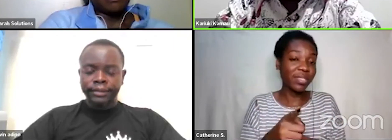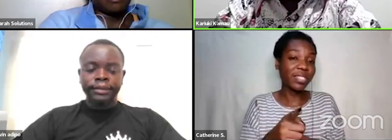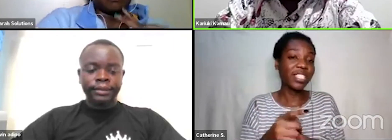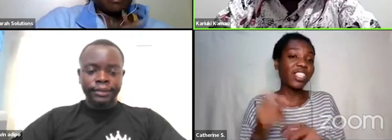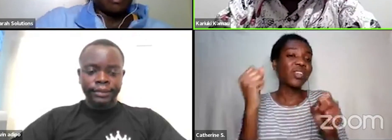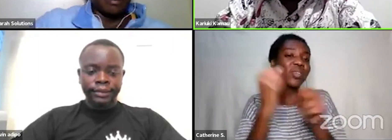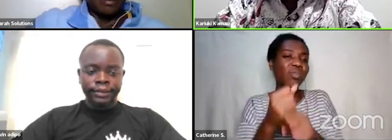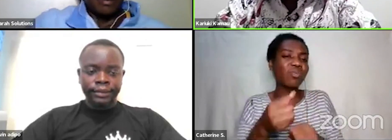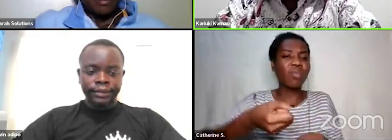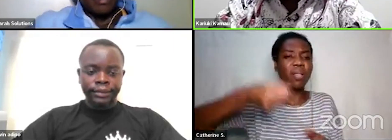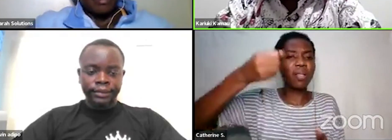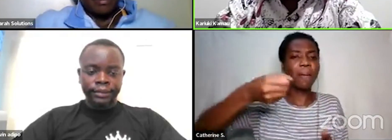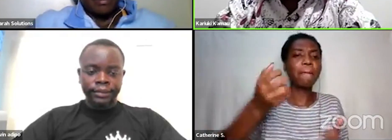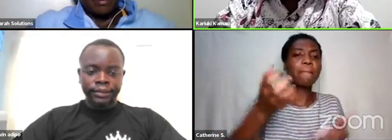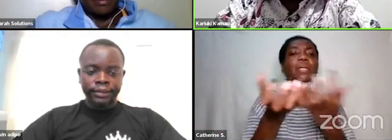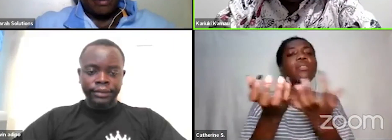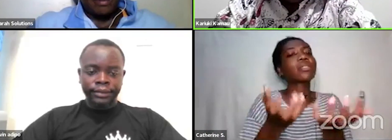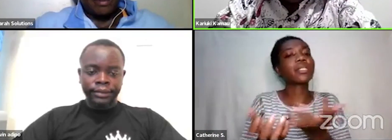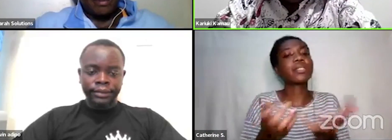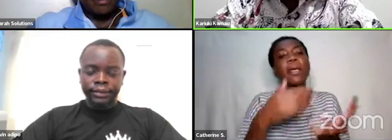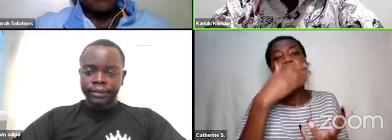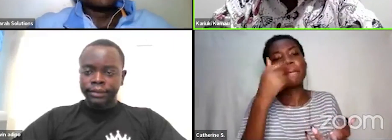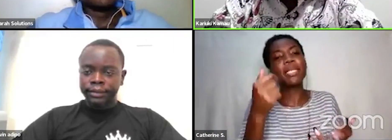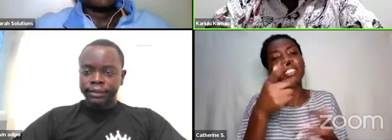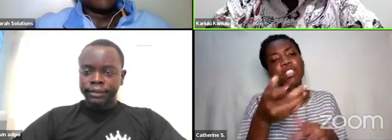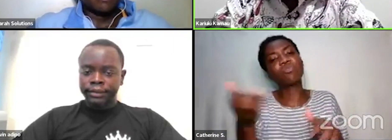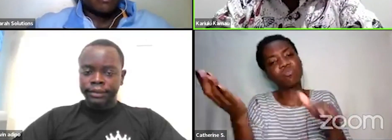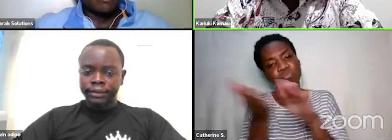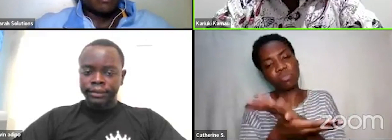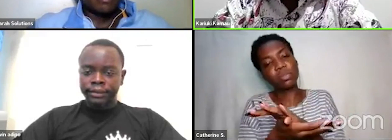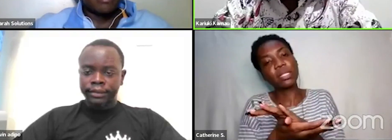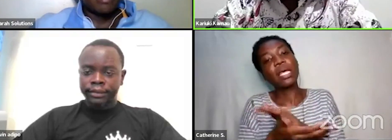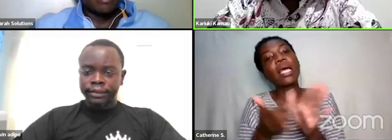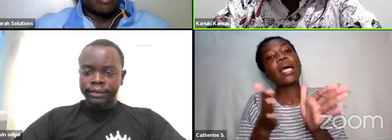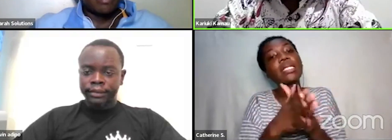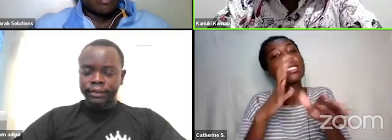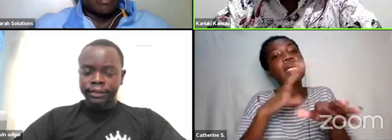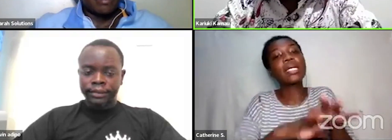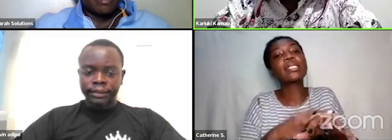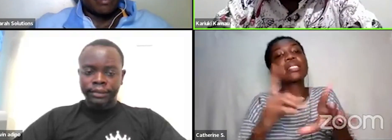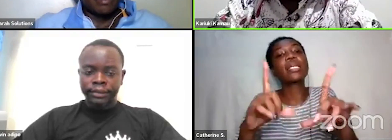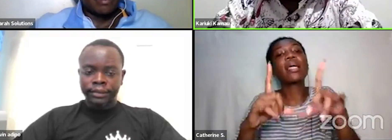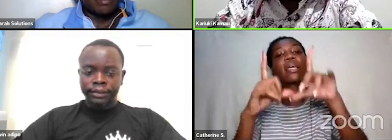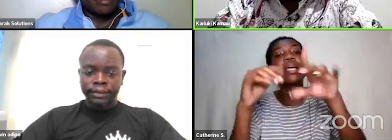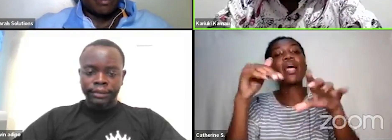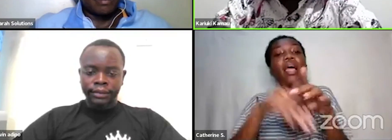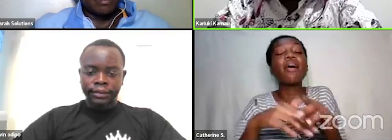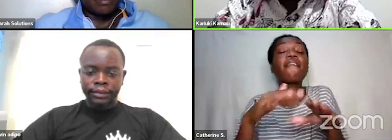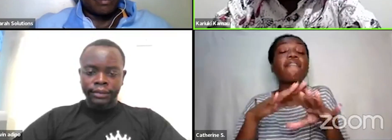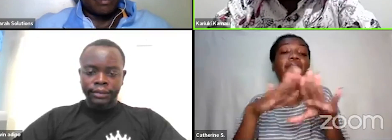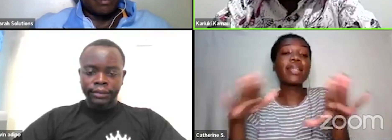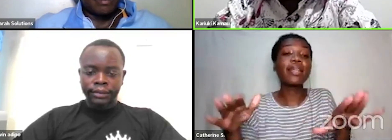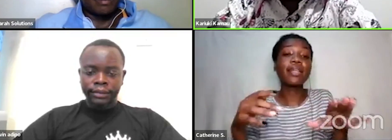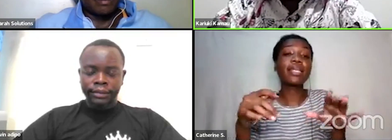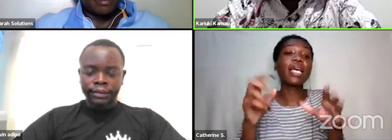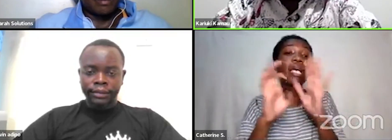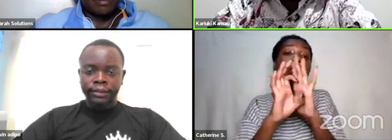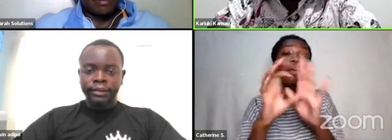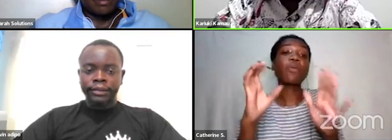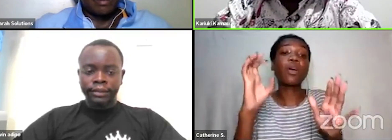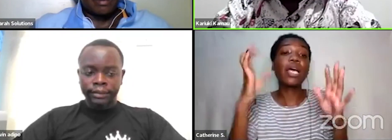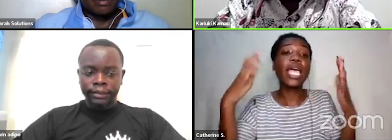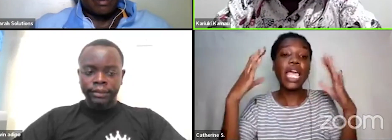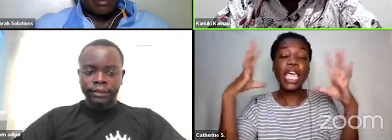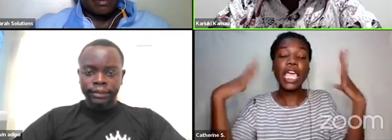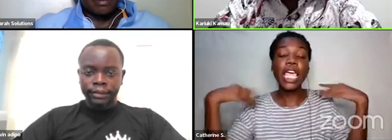briefcase business. It is good to be compliant. Also, getting certification in your field, like for ego management consultants, we are